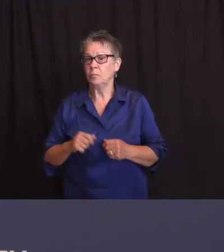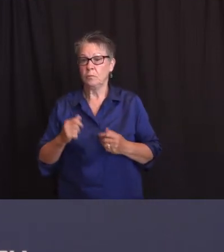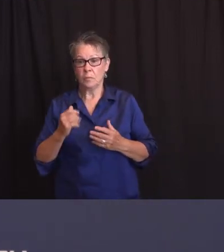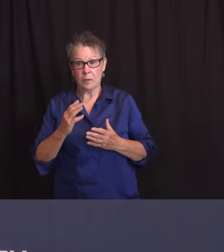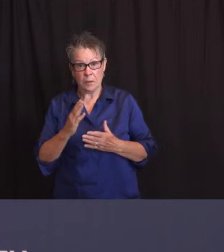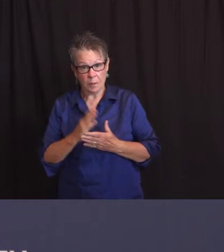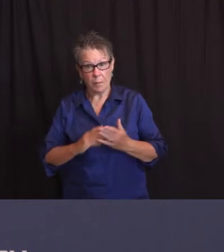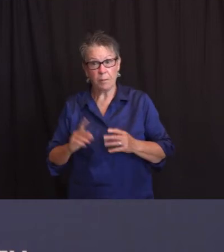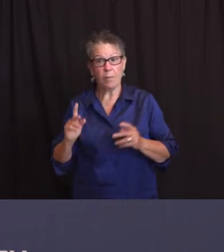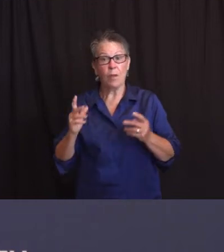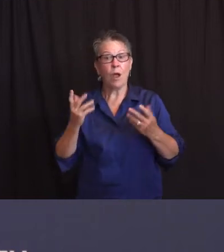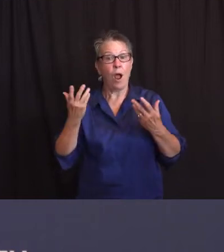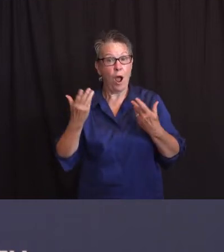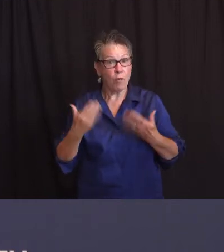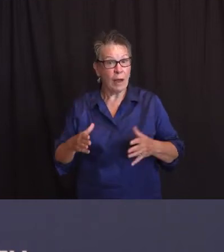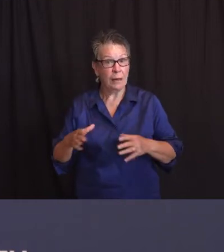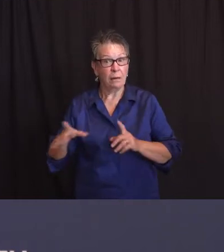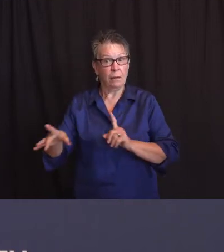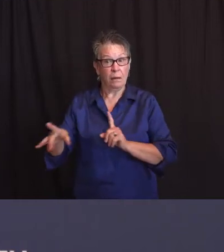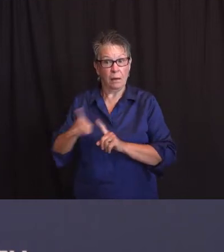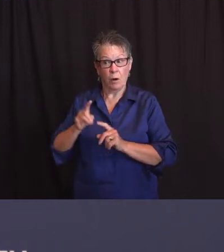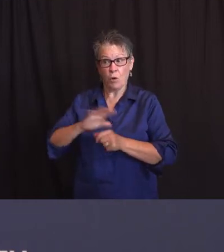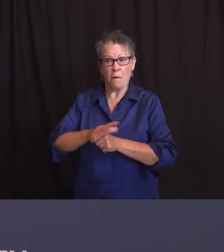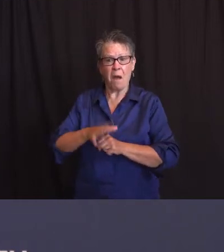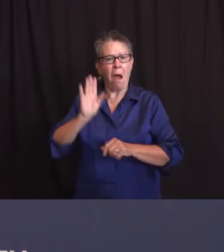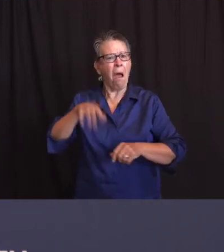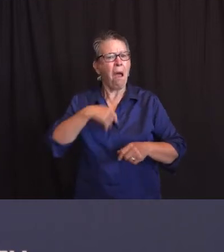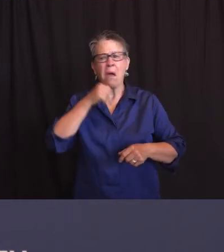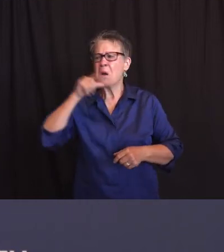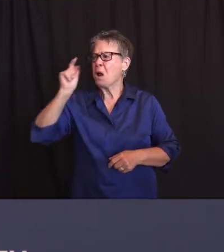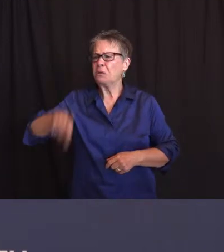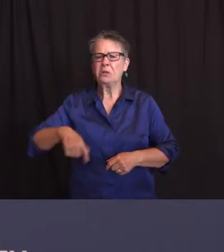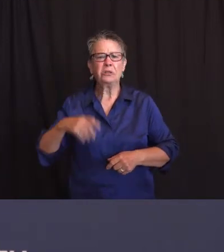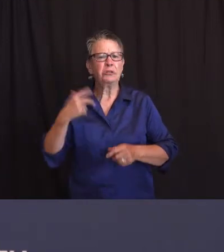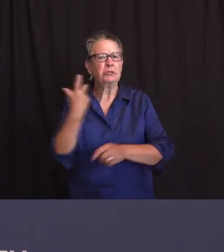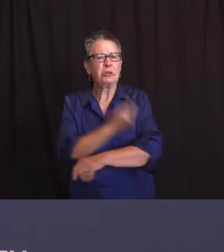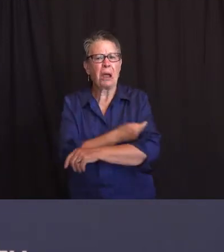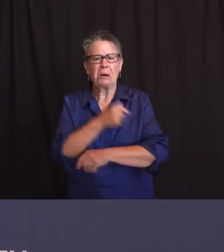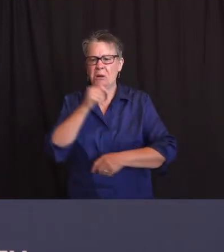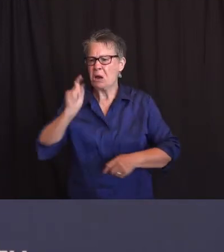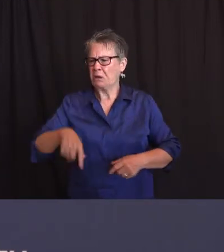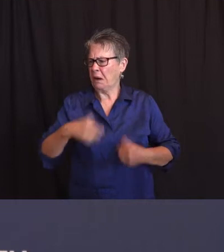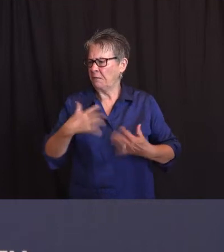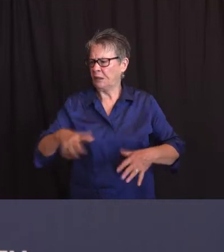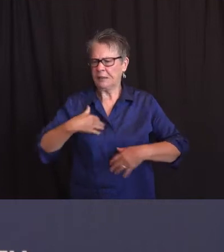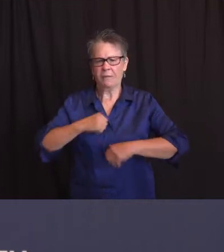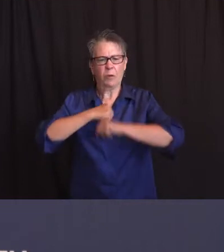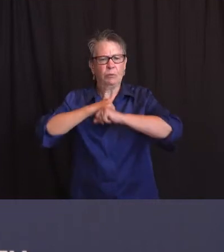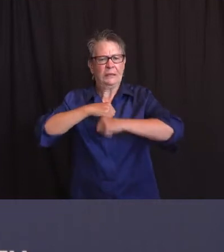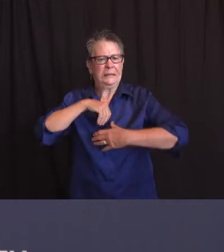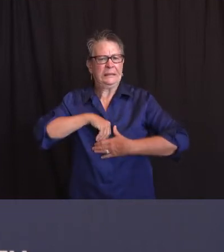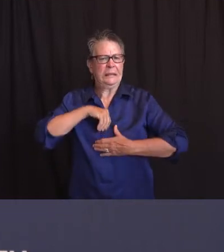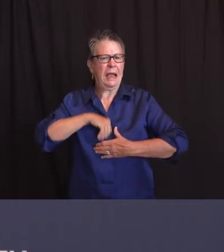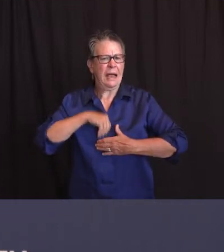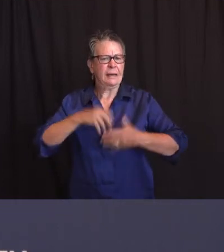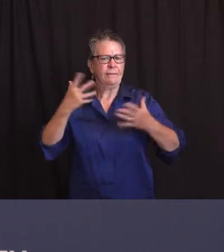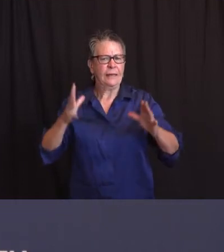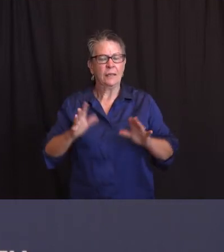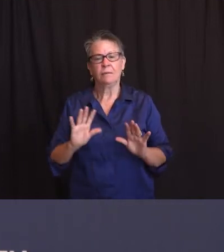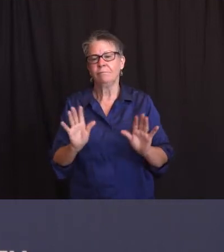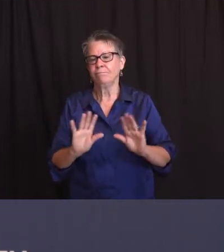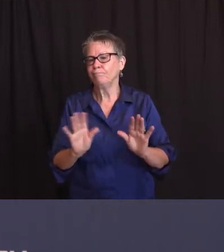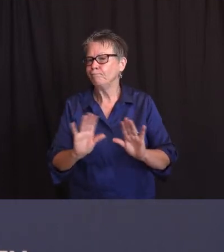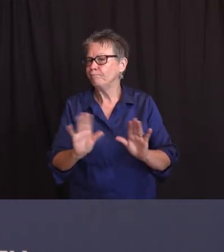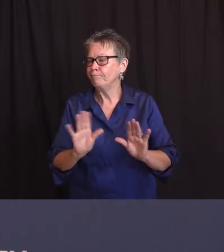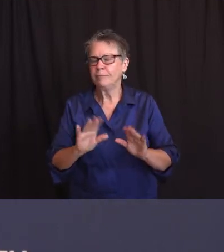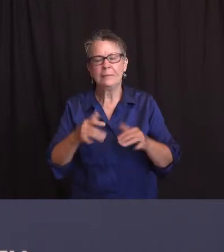on that in terms of antibodies and protection. And you should still get vaccinated, even if you've had COVID. We can't say